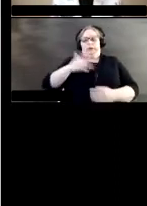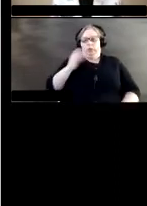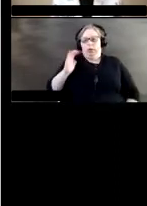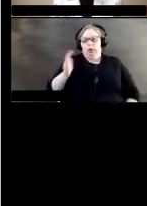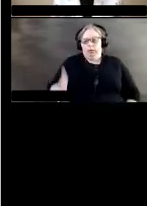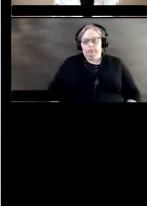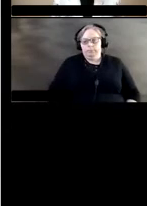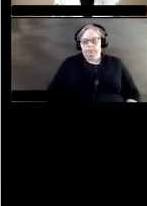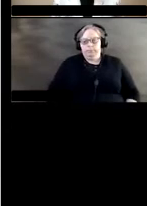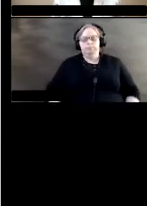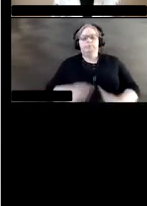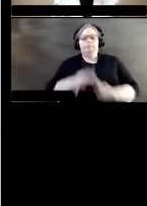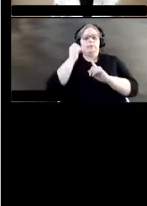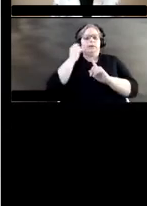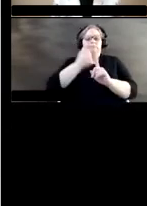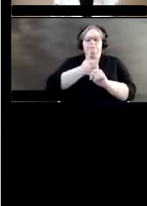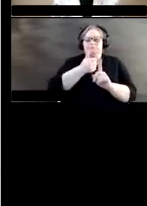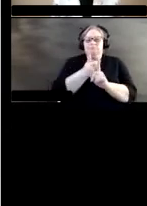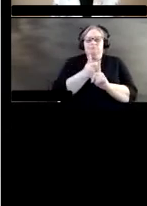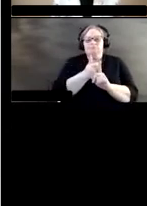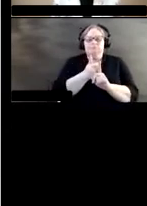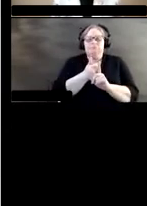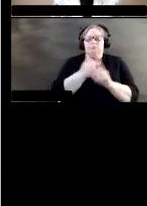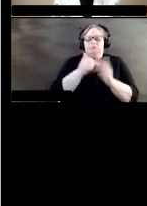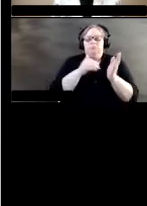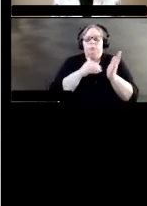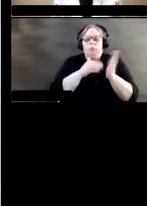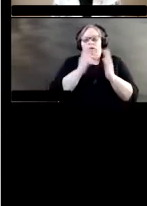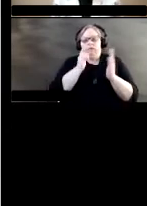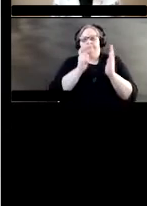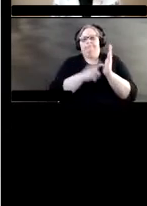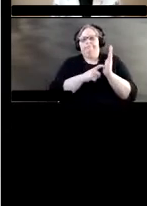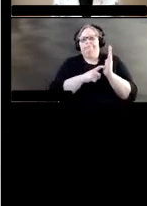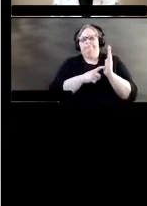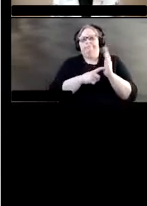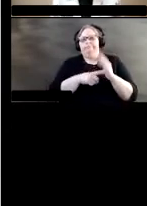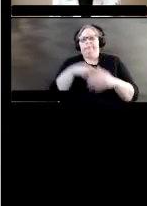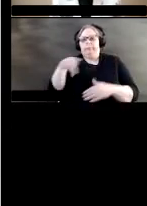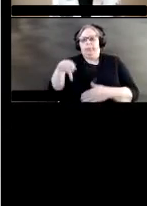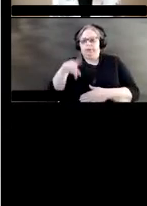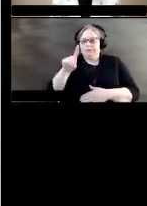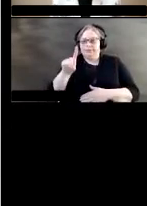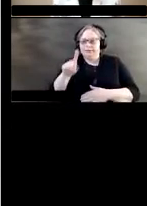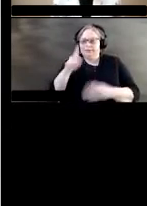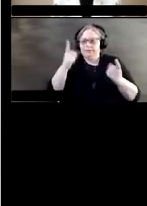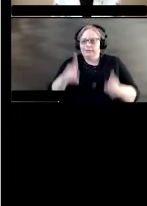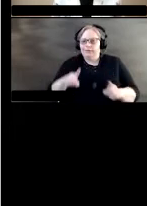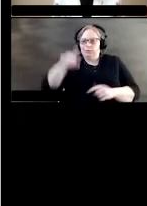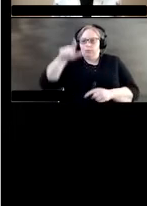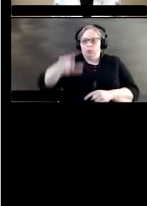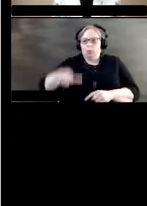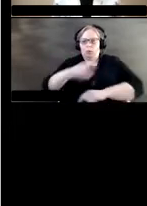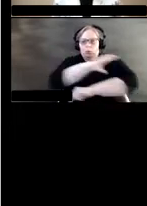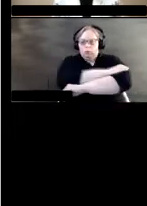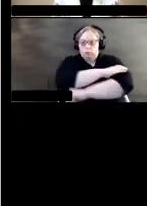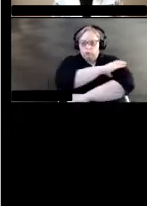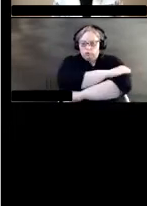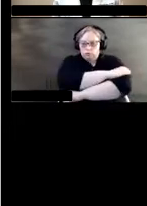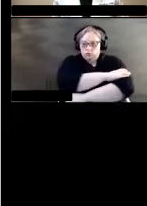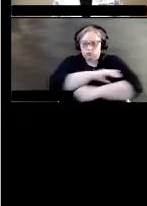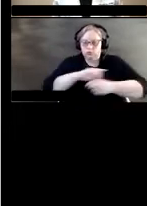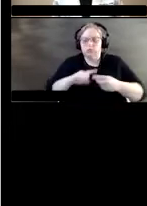you have the problem like we see often with Parkinson's with low blood pressure or problems where you're